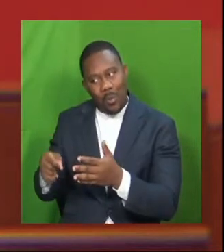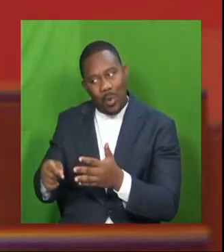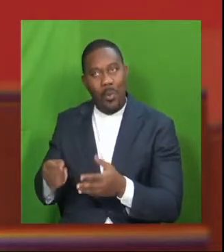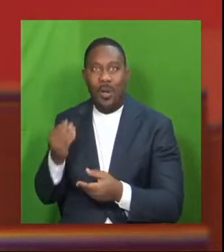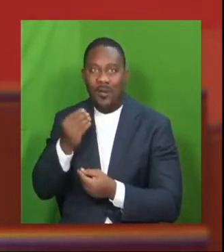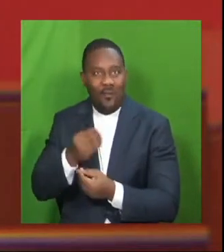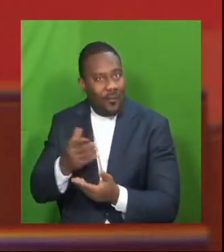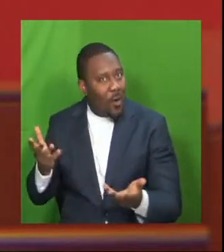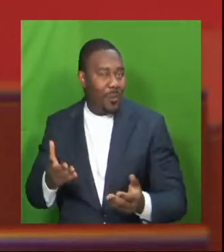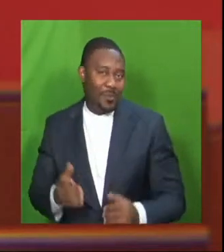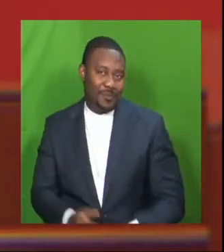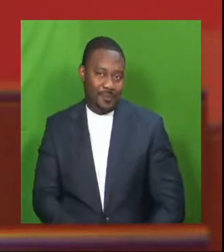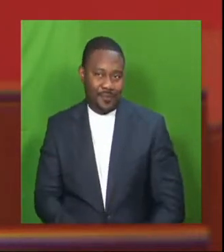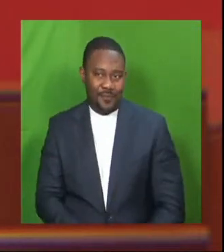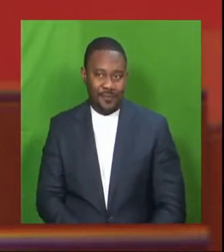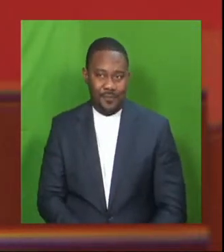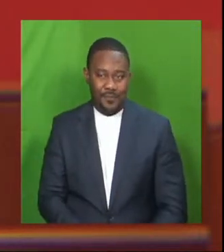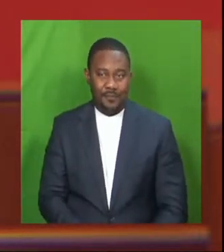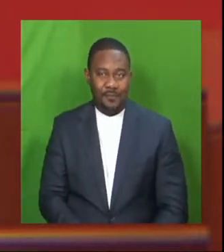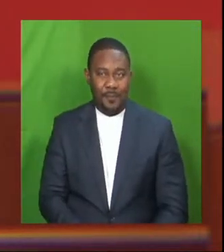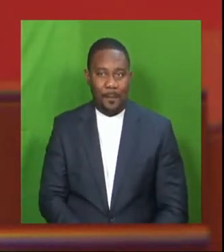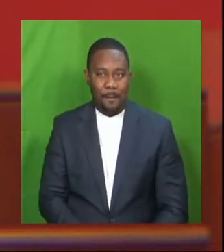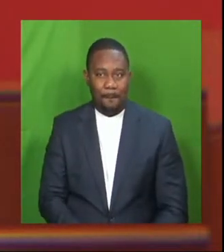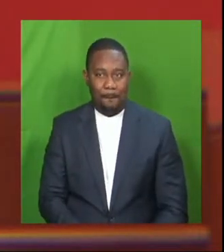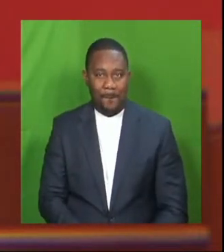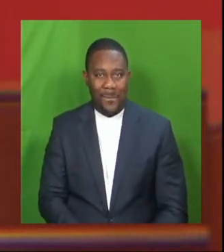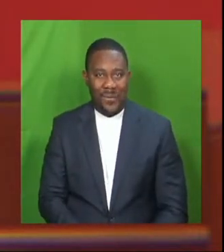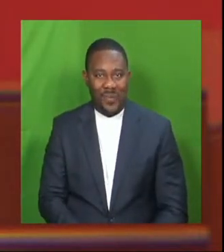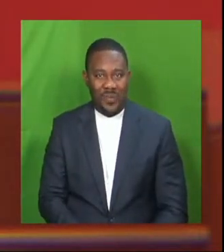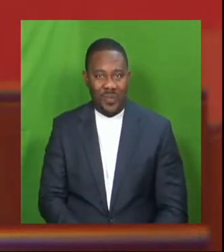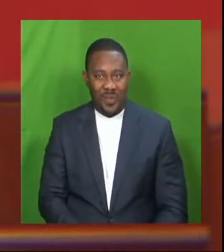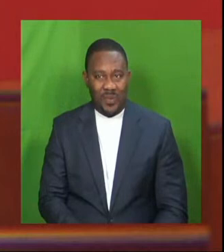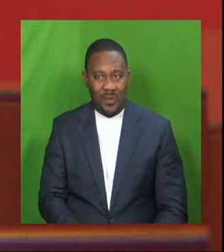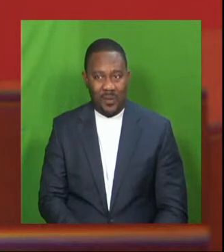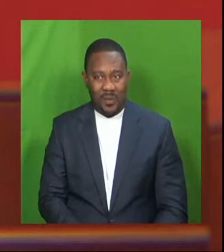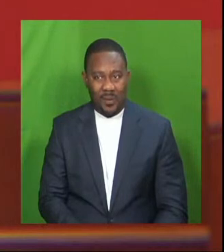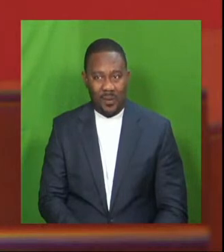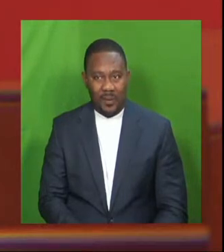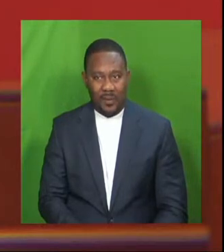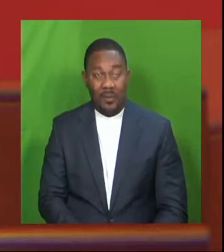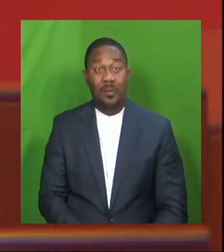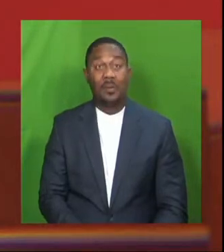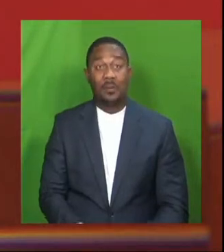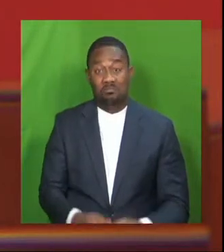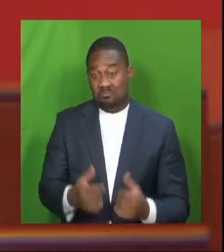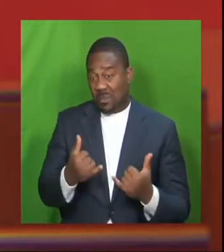Now, you are unprepared, starting from the Minority Chief Whip's submission,